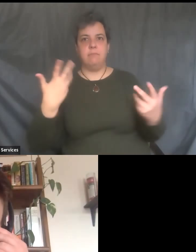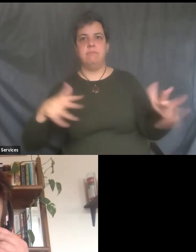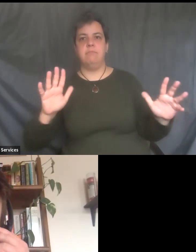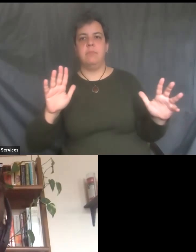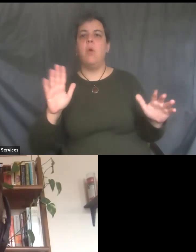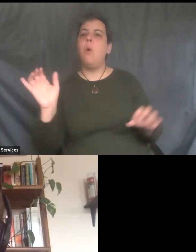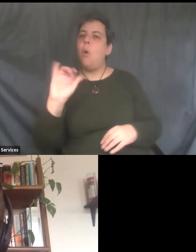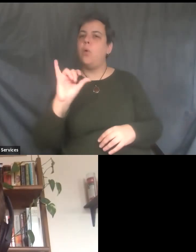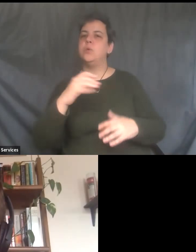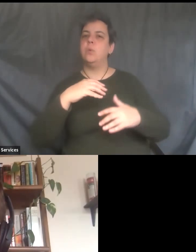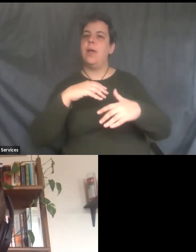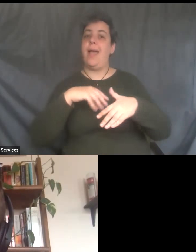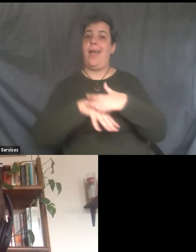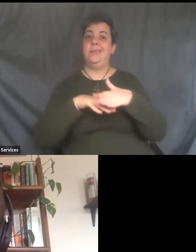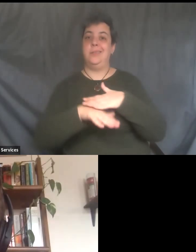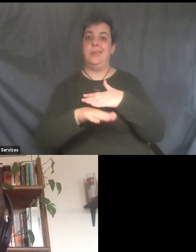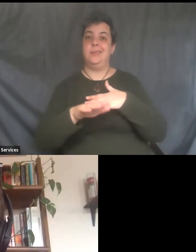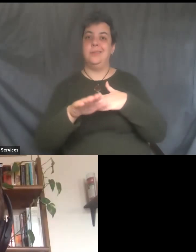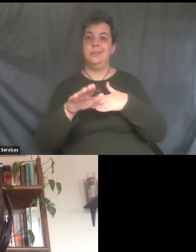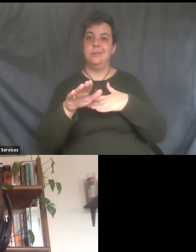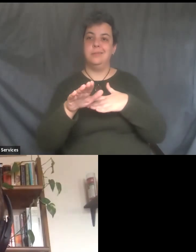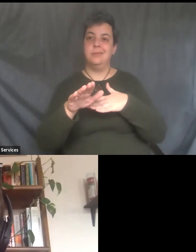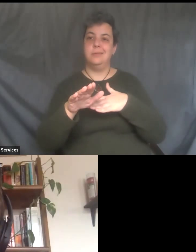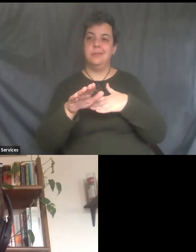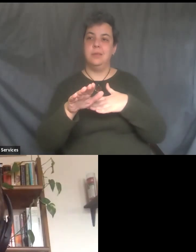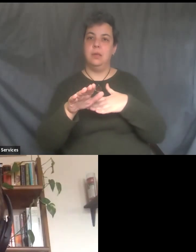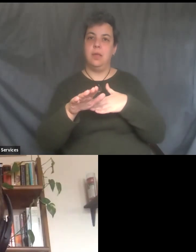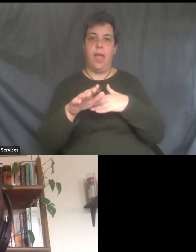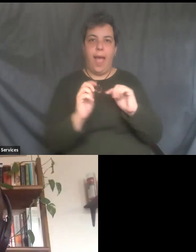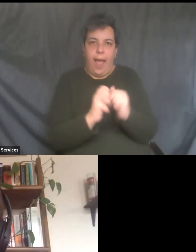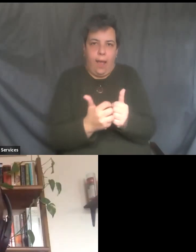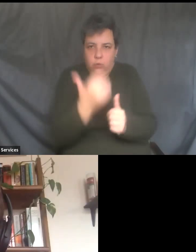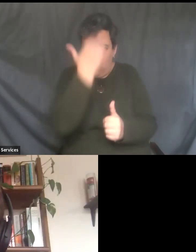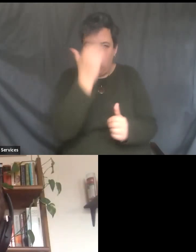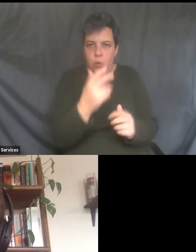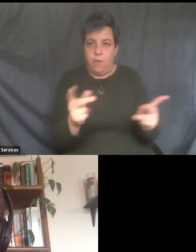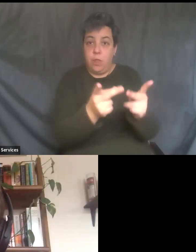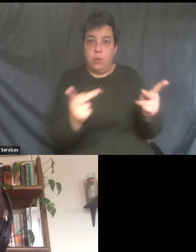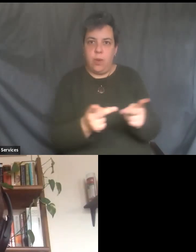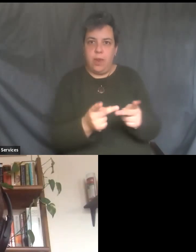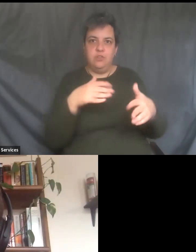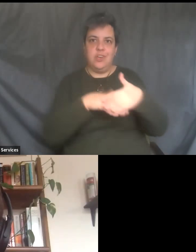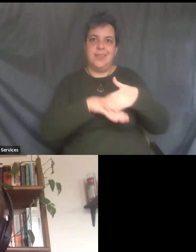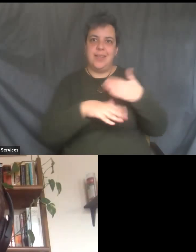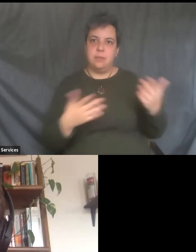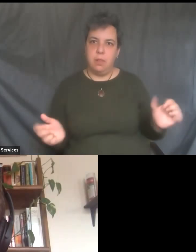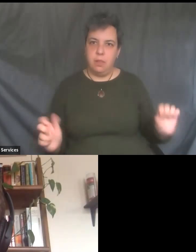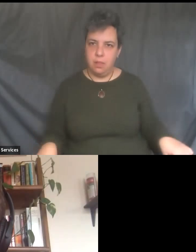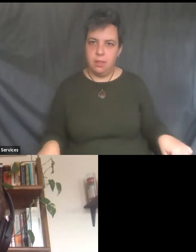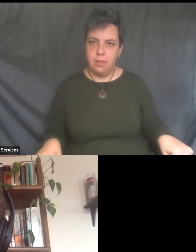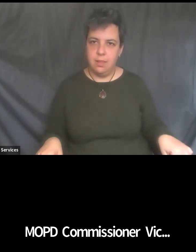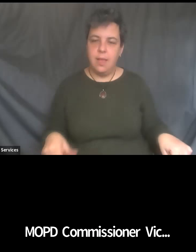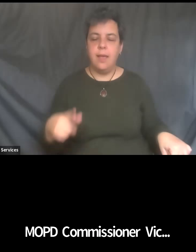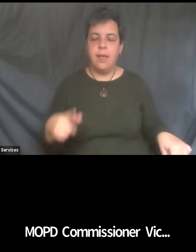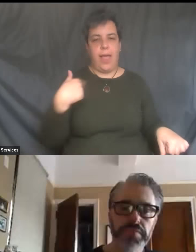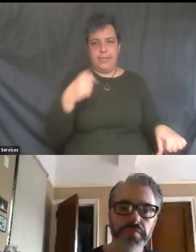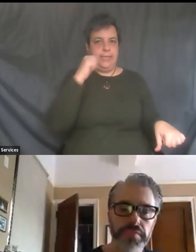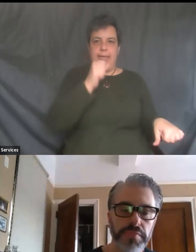if they, if a location is accessible? Sure. I didn't see anything regarding